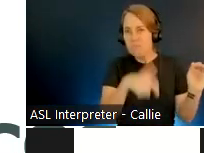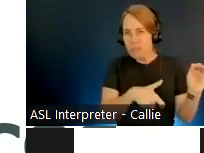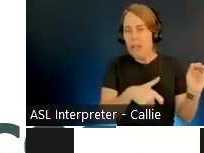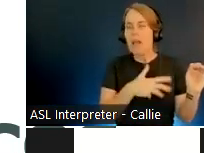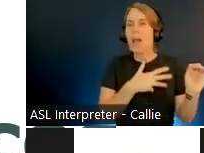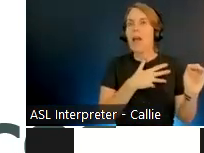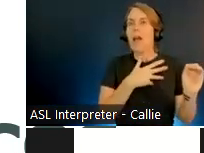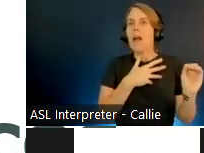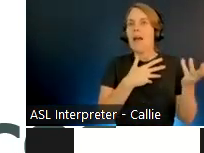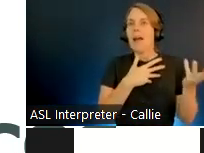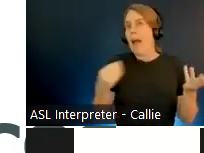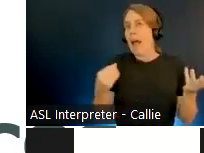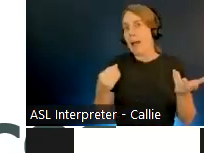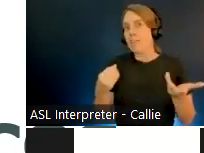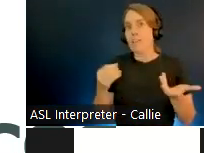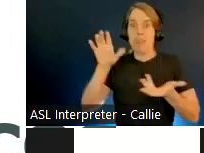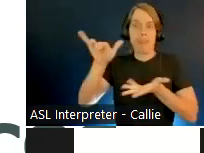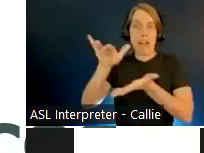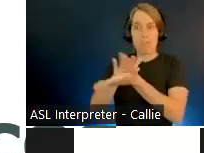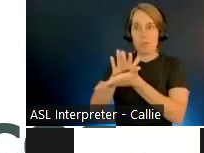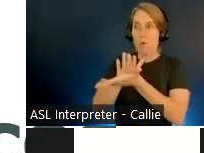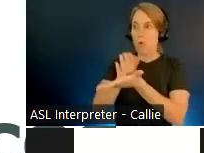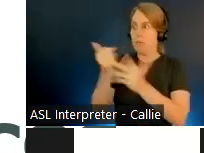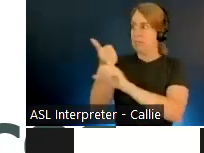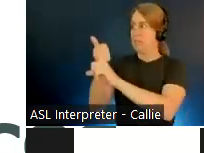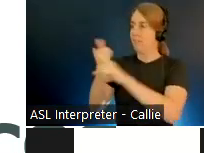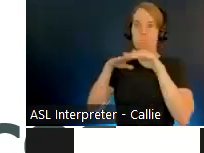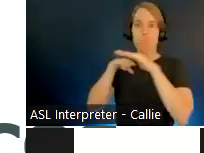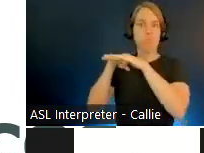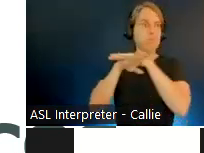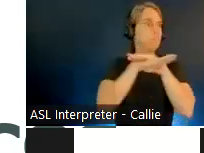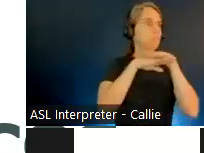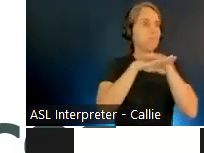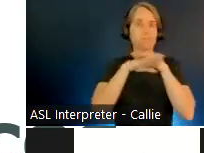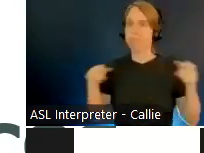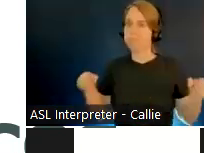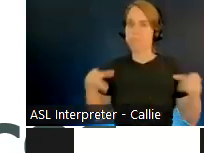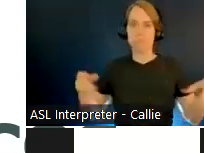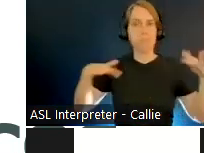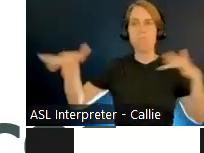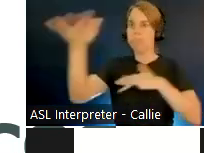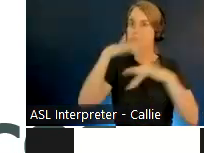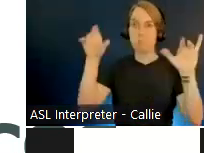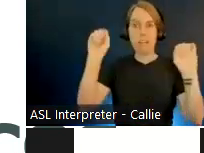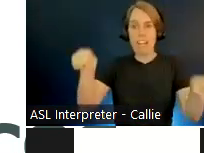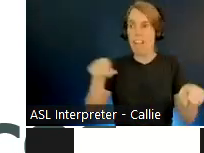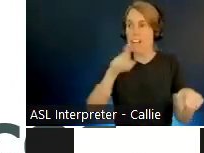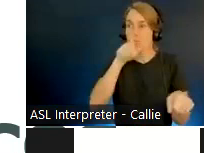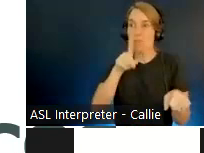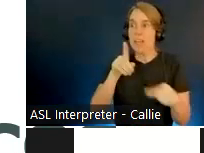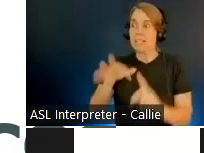the school is an accessible school, they don't really need accommodations